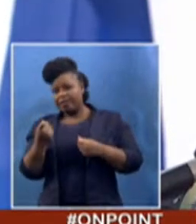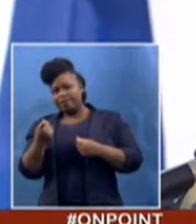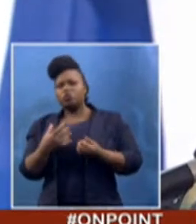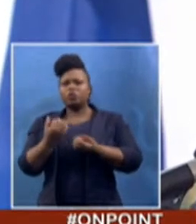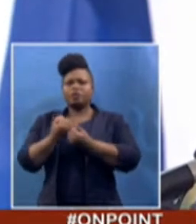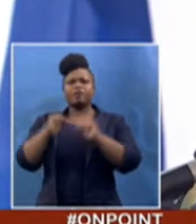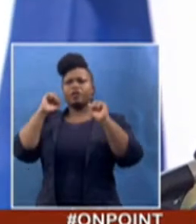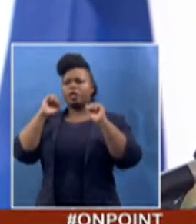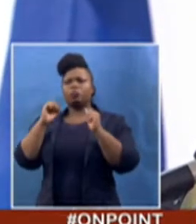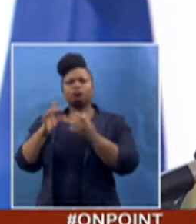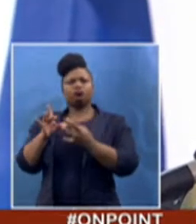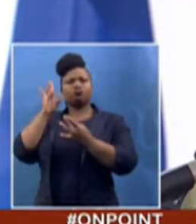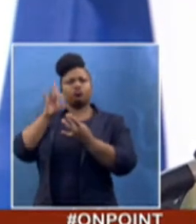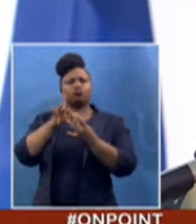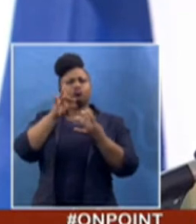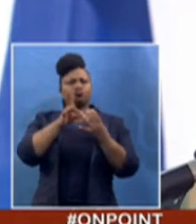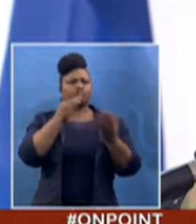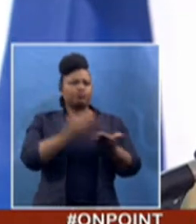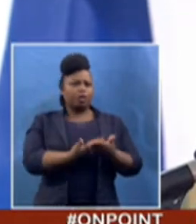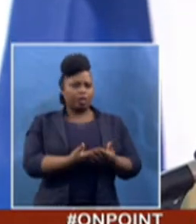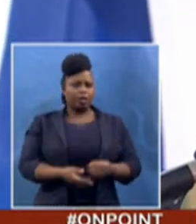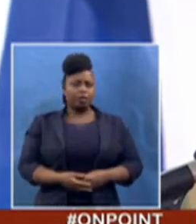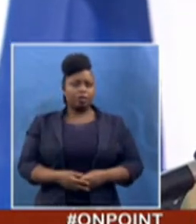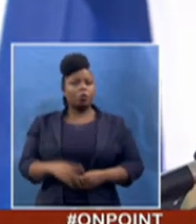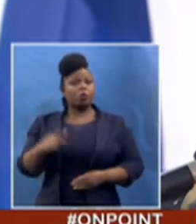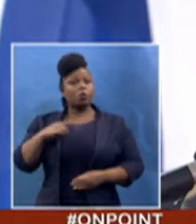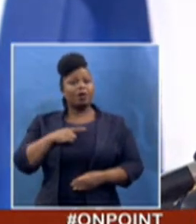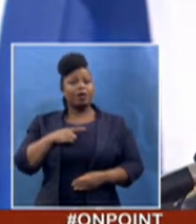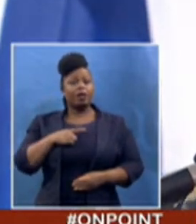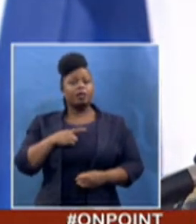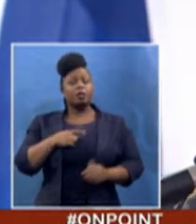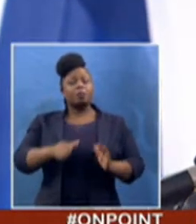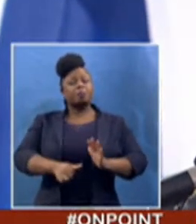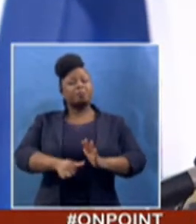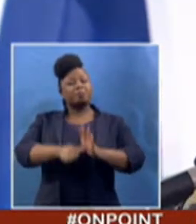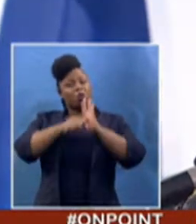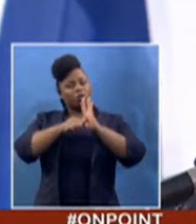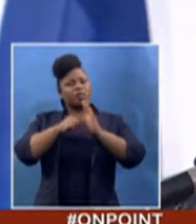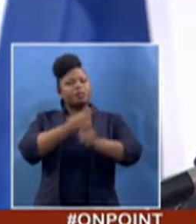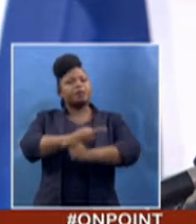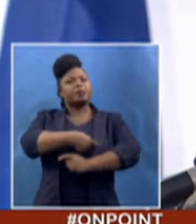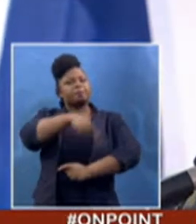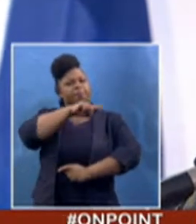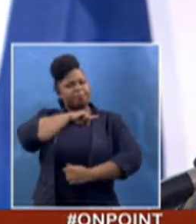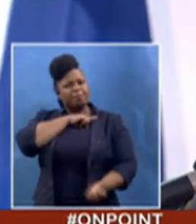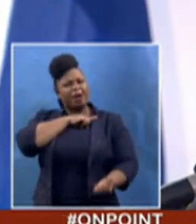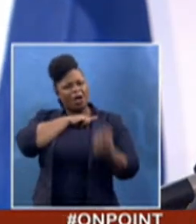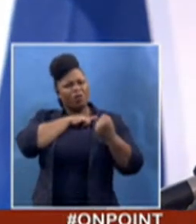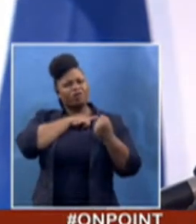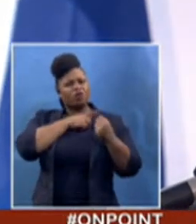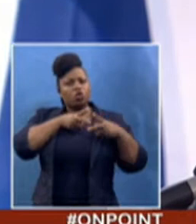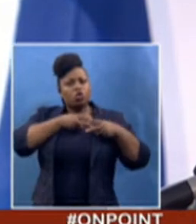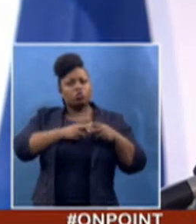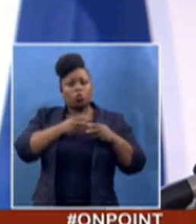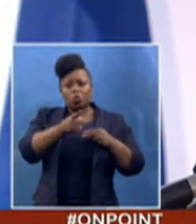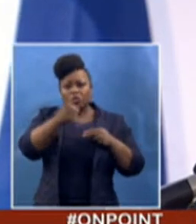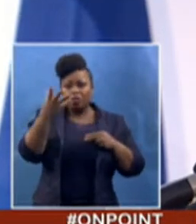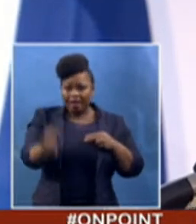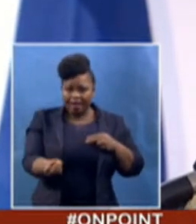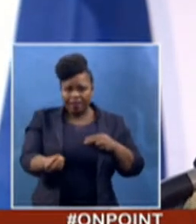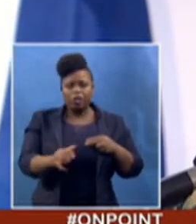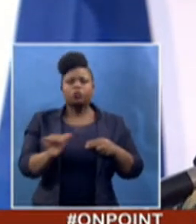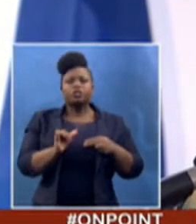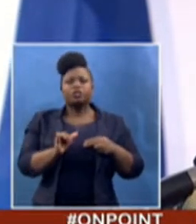Our vote is the most potent weapon, the most effective weapon through which we